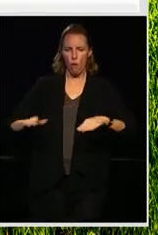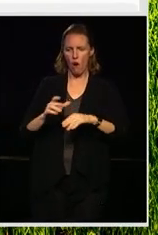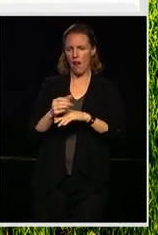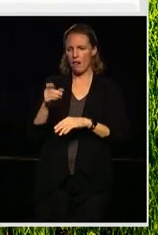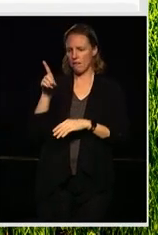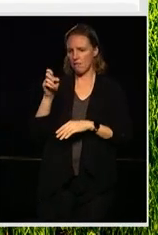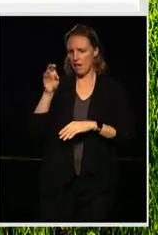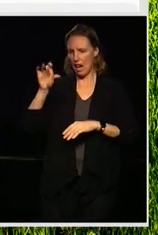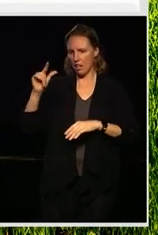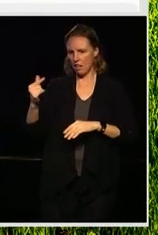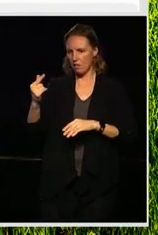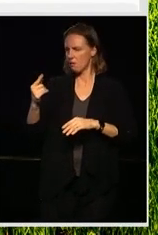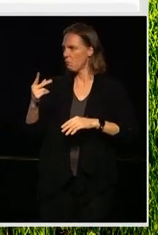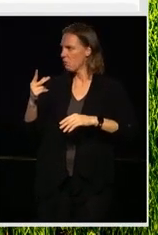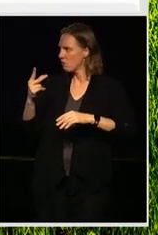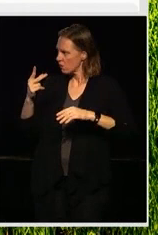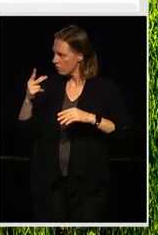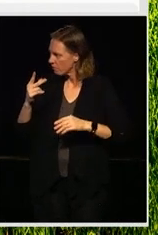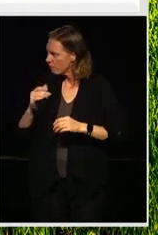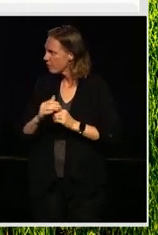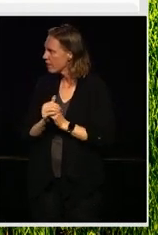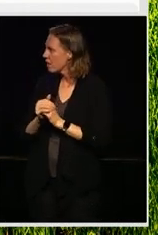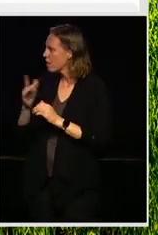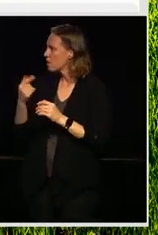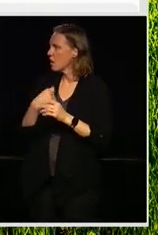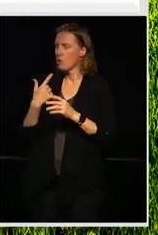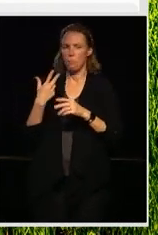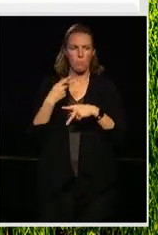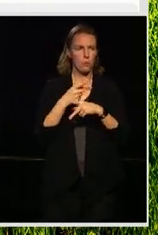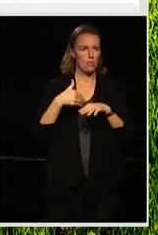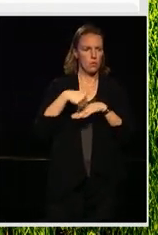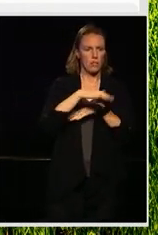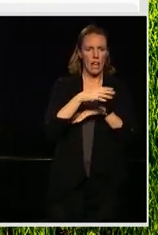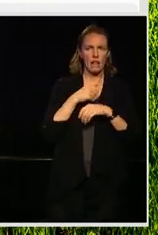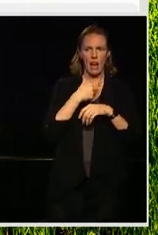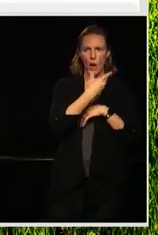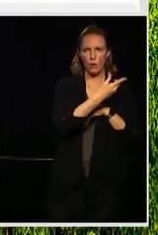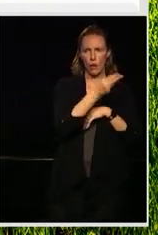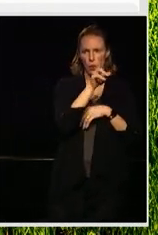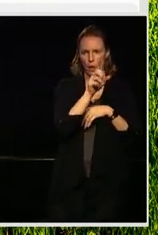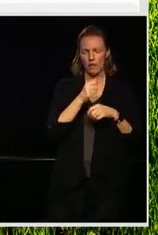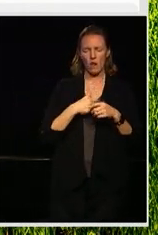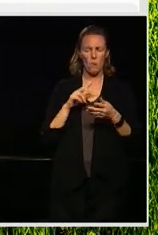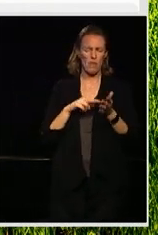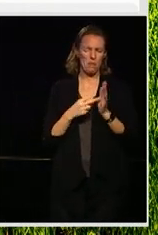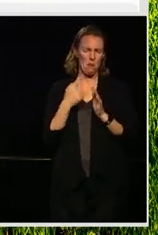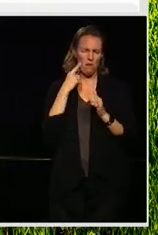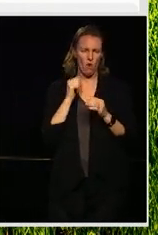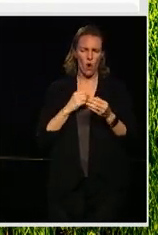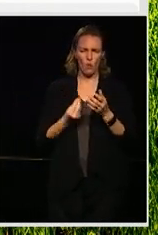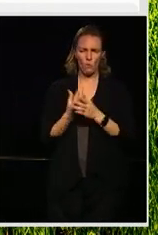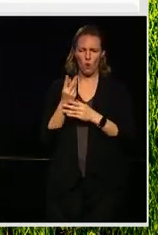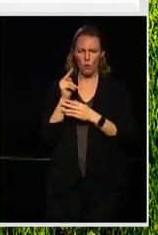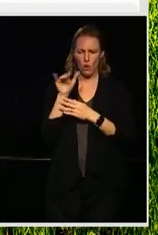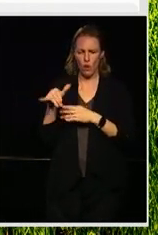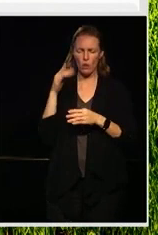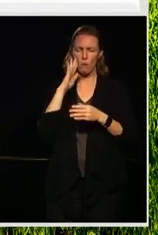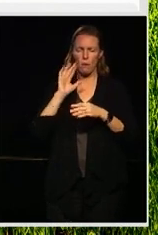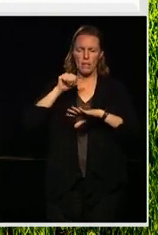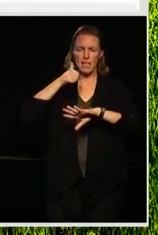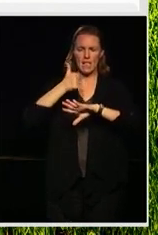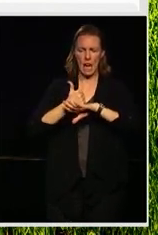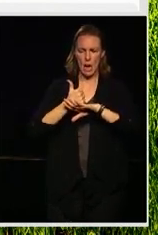States. So what does this mean for the Grow New York region? It means in the first year, we would set